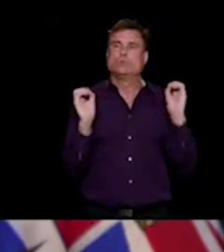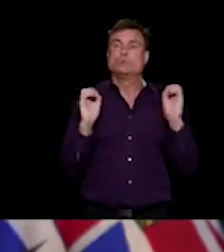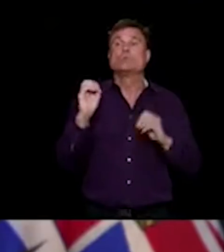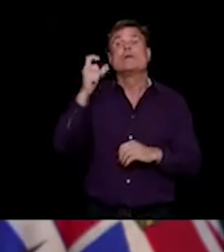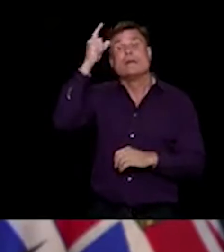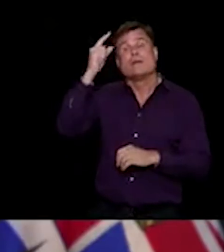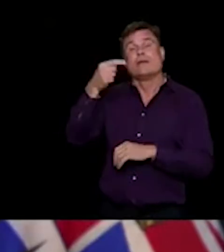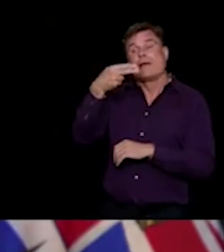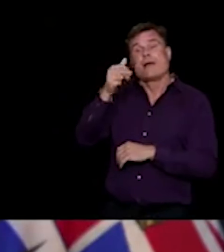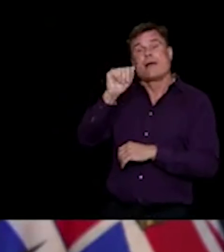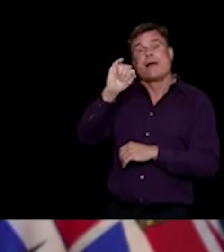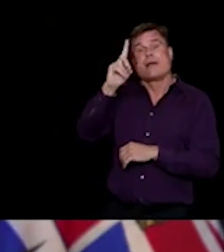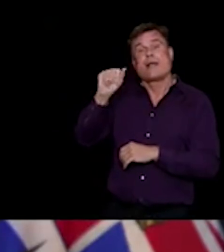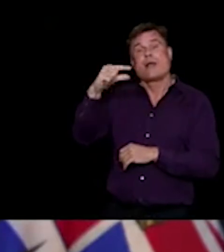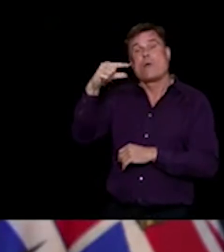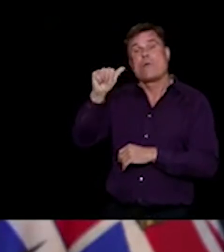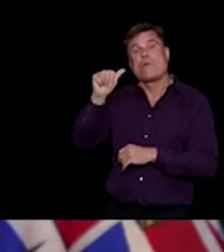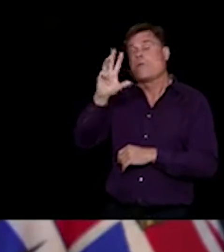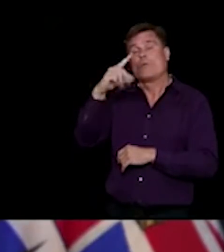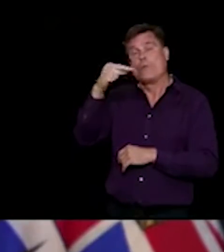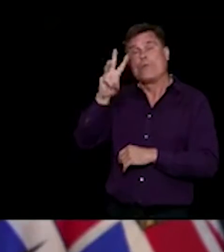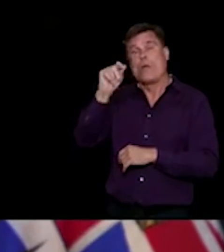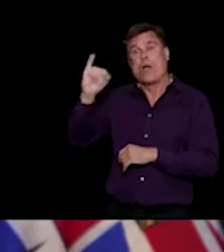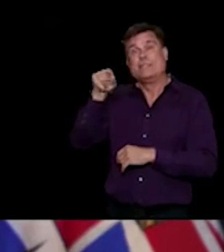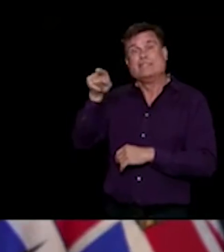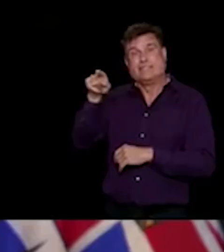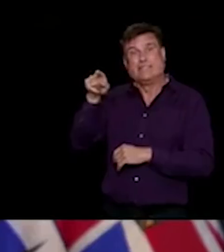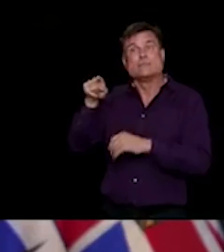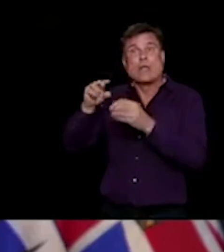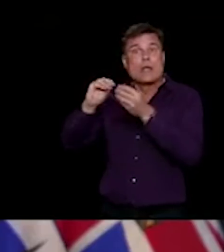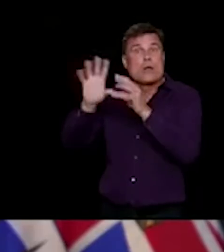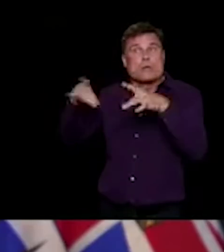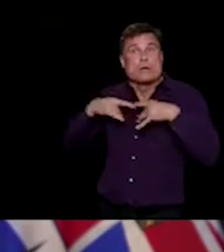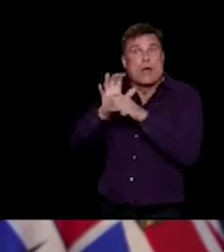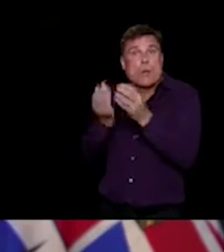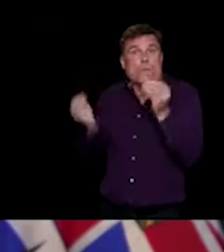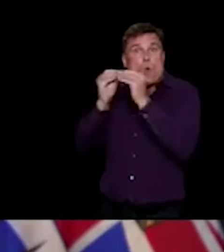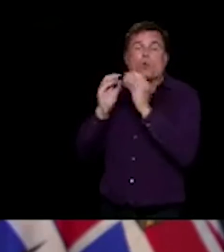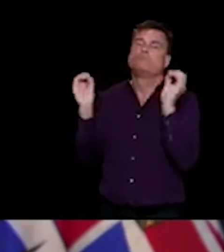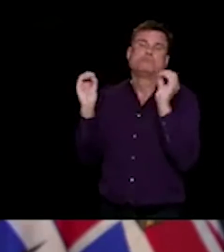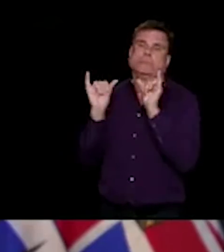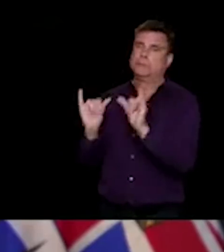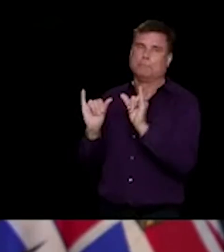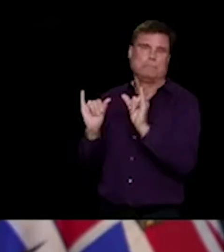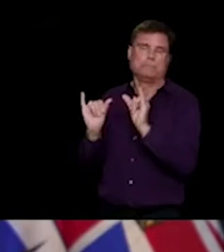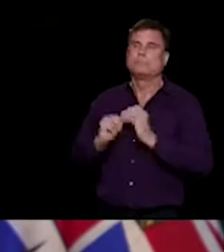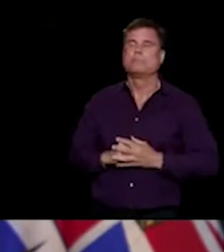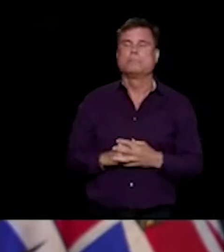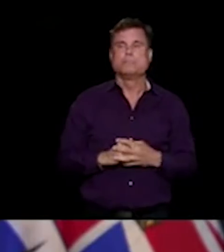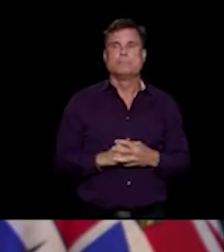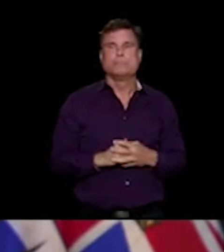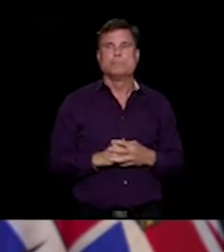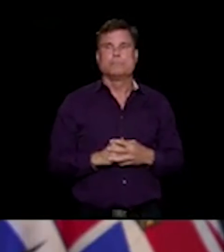the community outbreak in the north, and so that's very good news. We continue to monitor, however, and there are a number of people